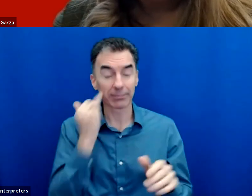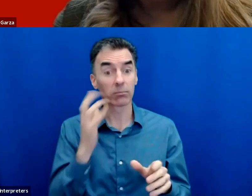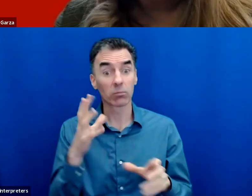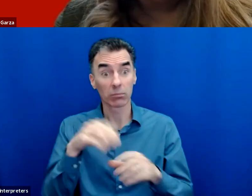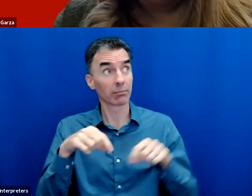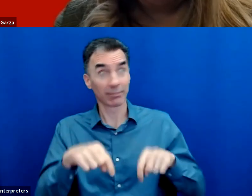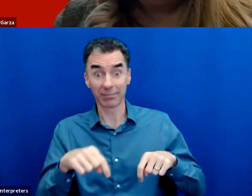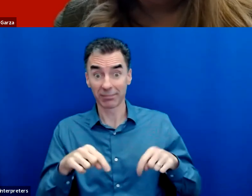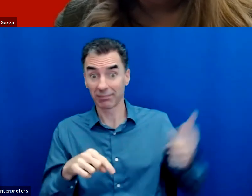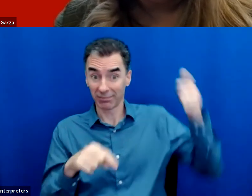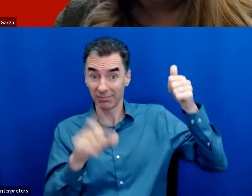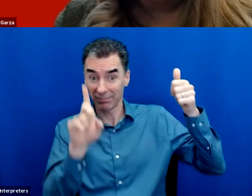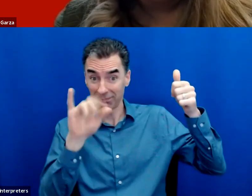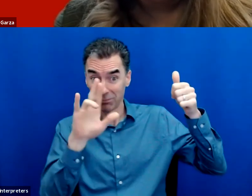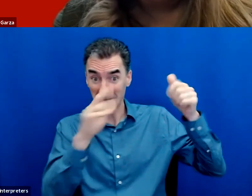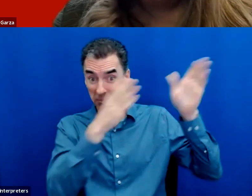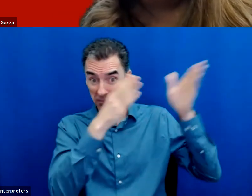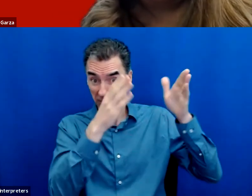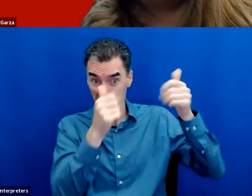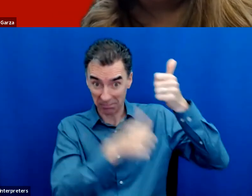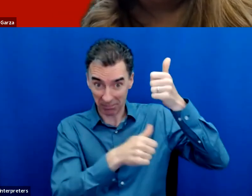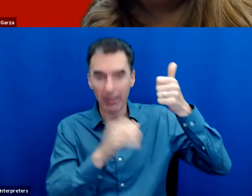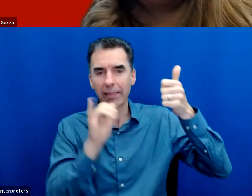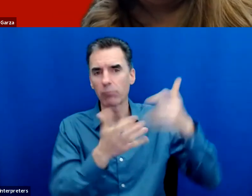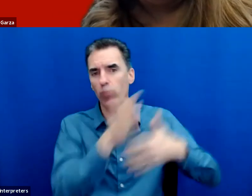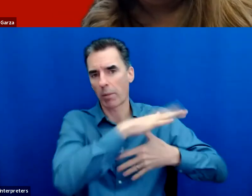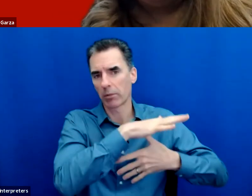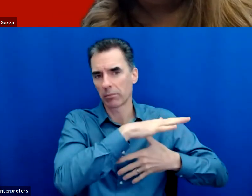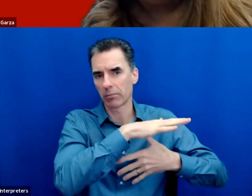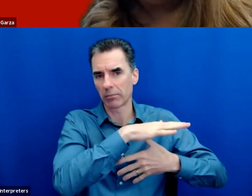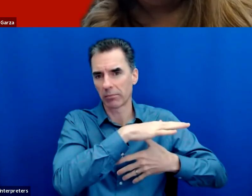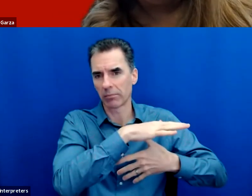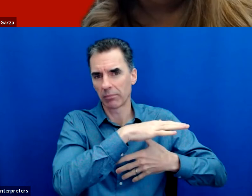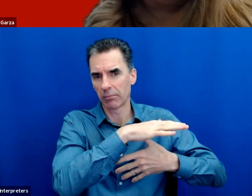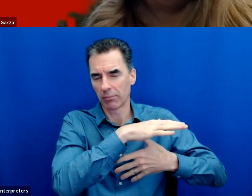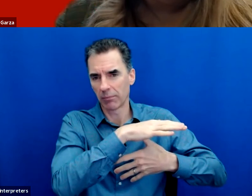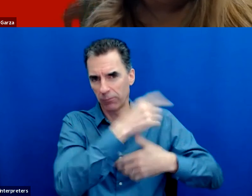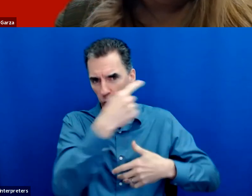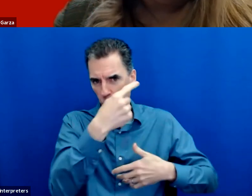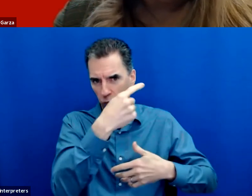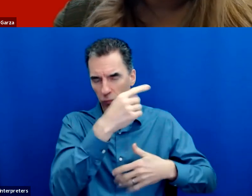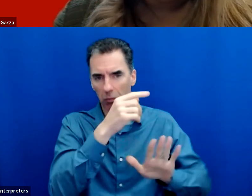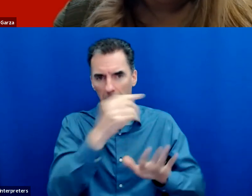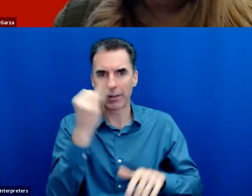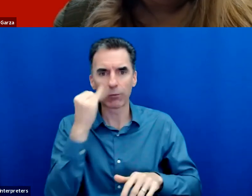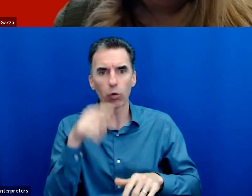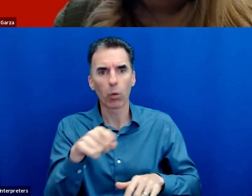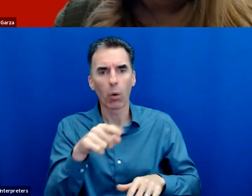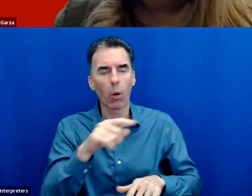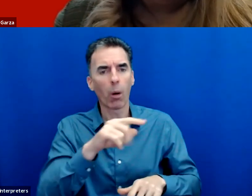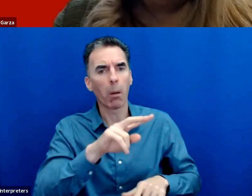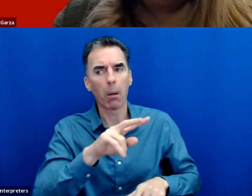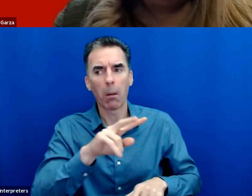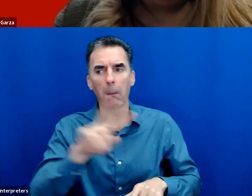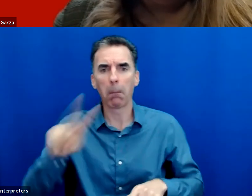your plan here, it will become your primary. So if you happen to use the other insurance plan you